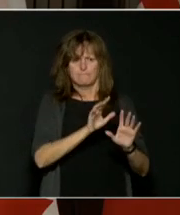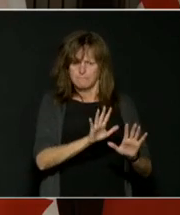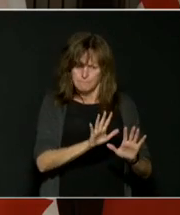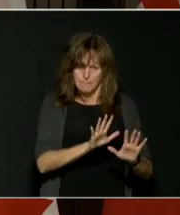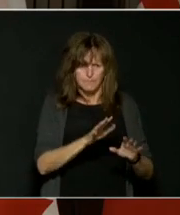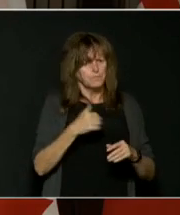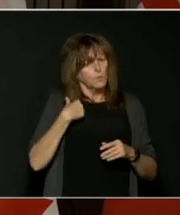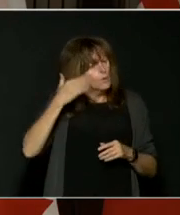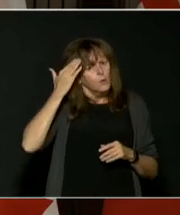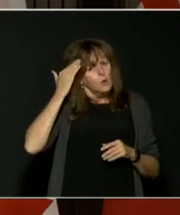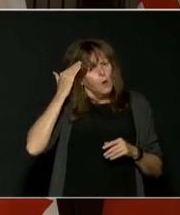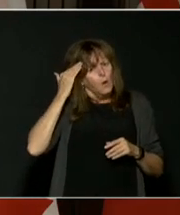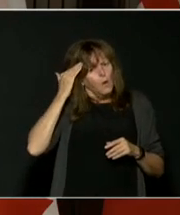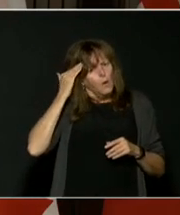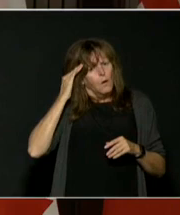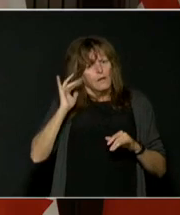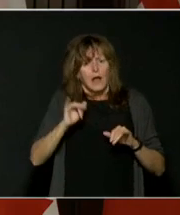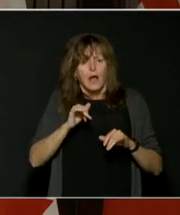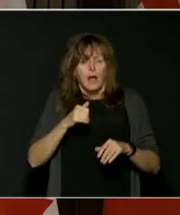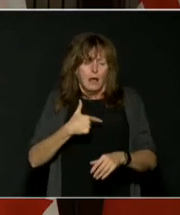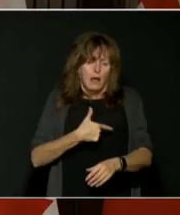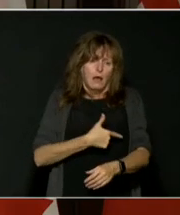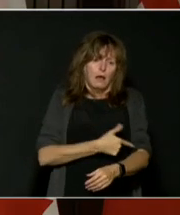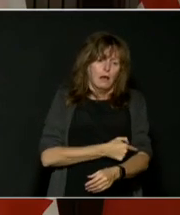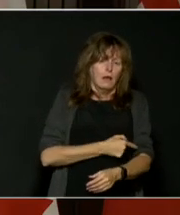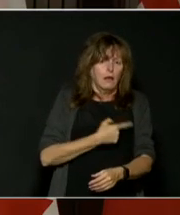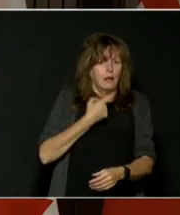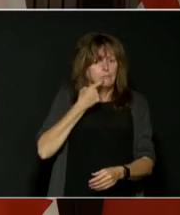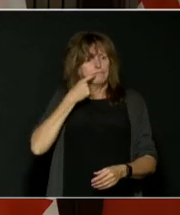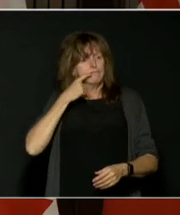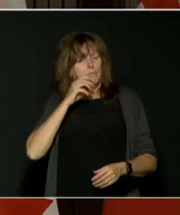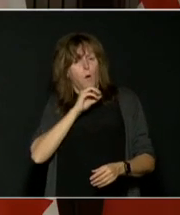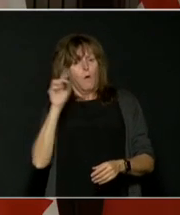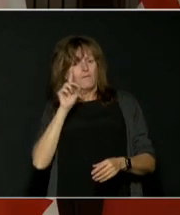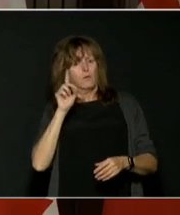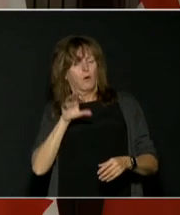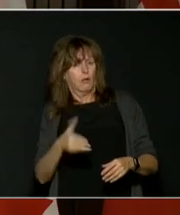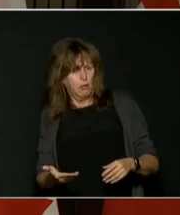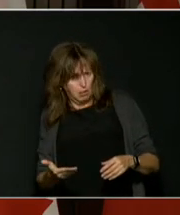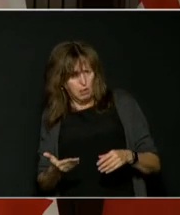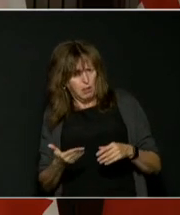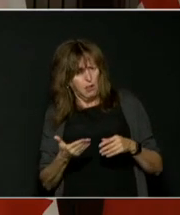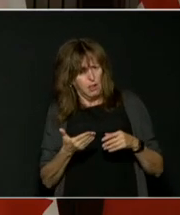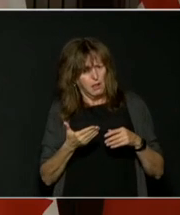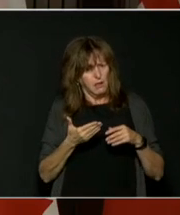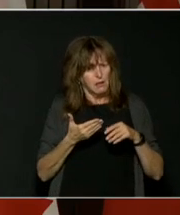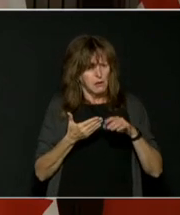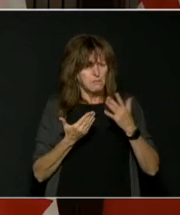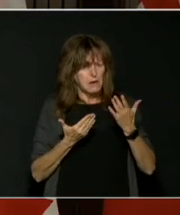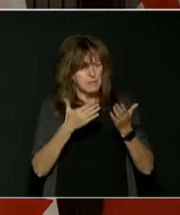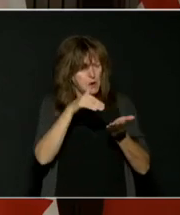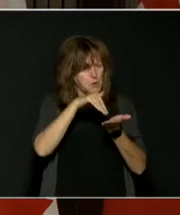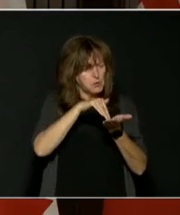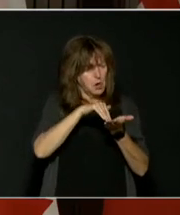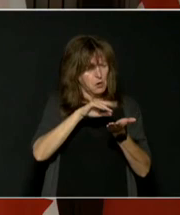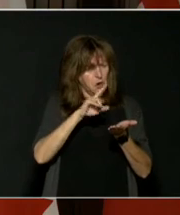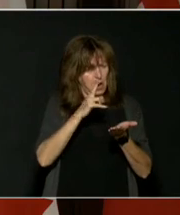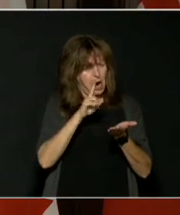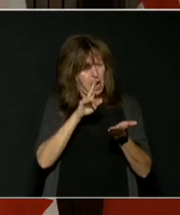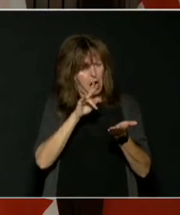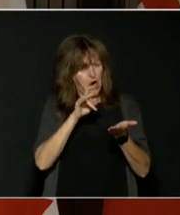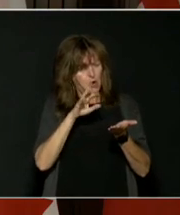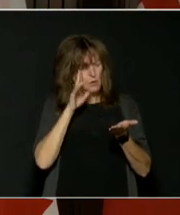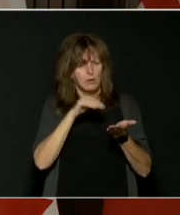the overdose specific situation, but there are many looking at the other ill effects, mental